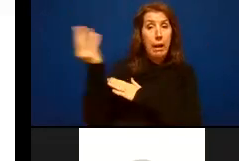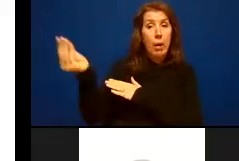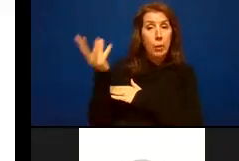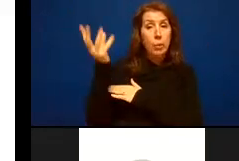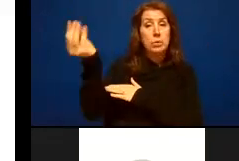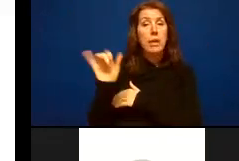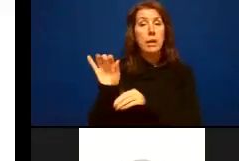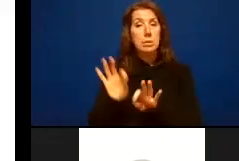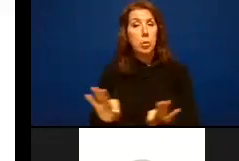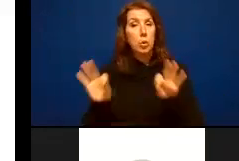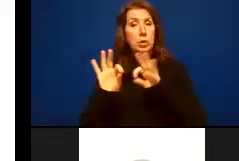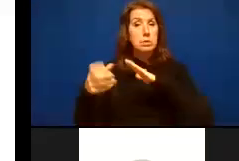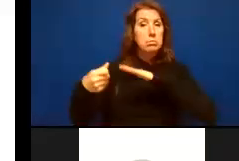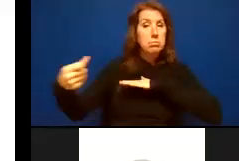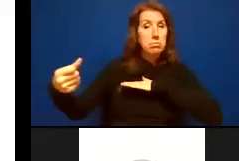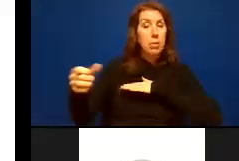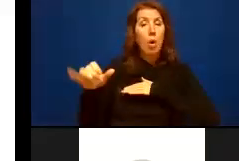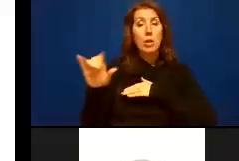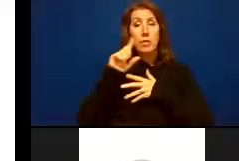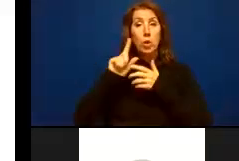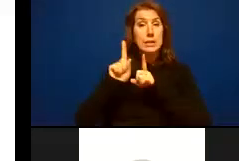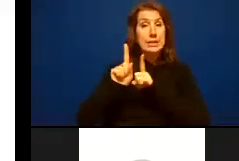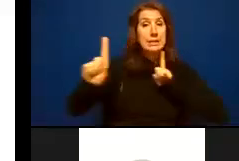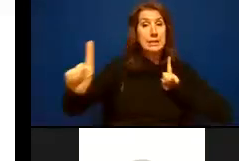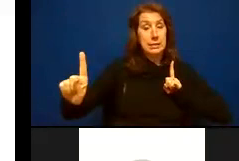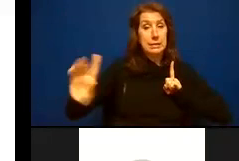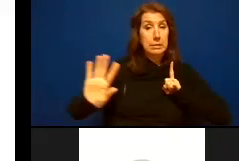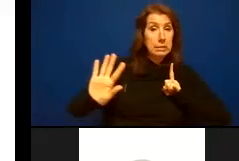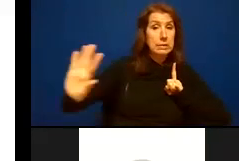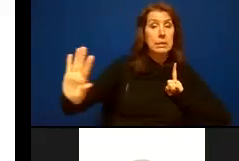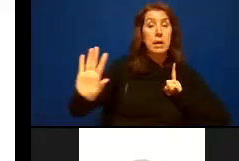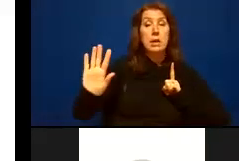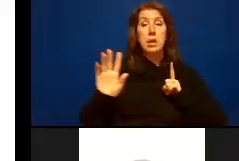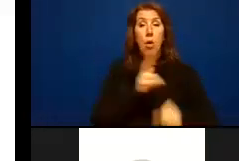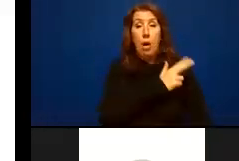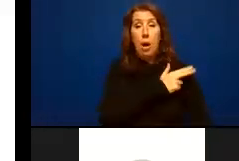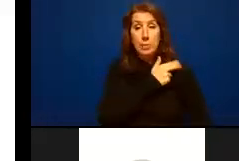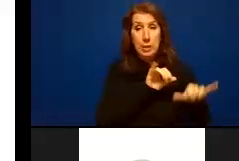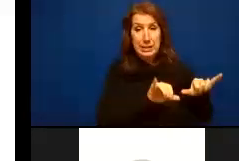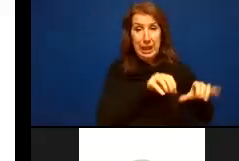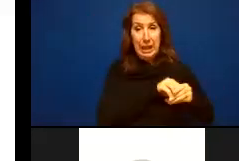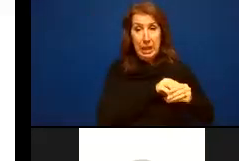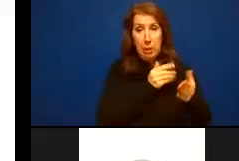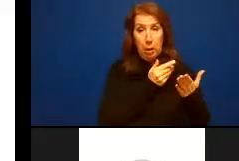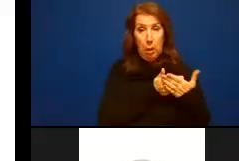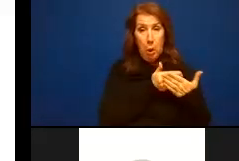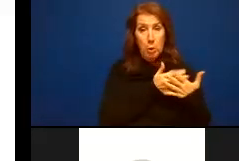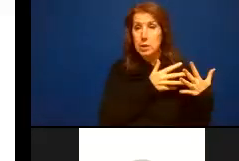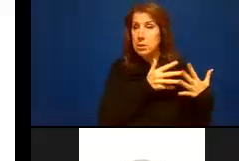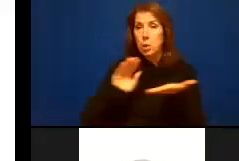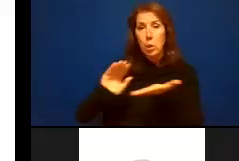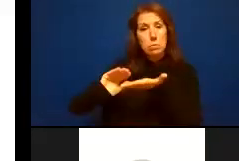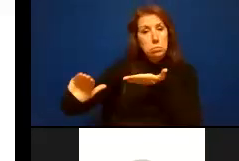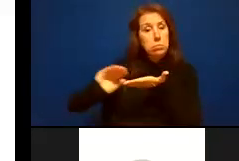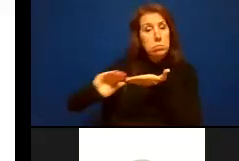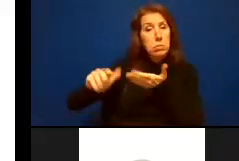also, certainly for distancing purposes, getting people out is key to enable people to actually have 6-foot distancing